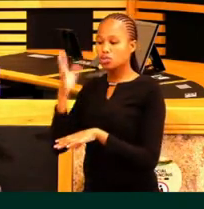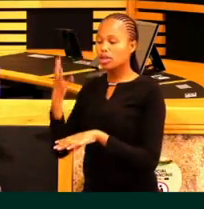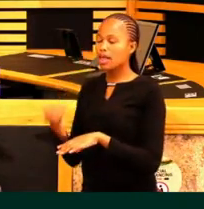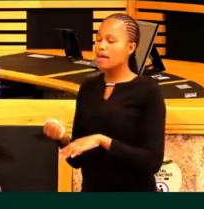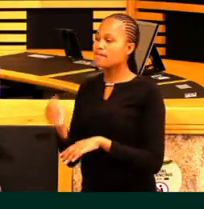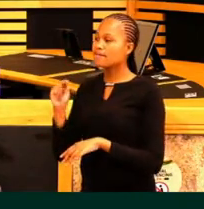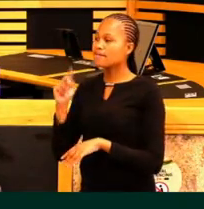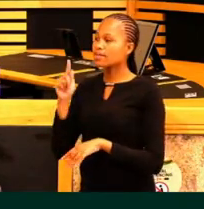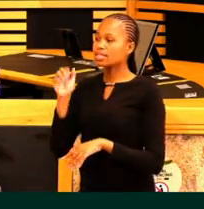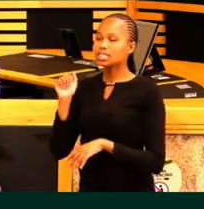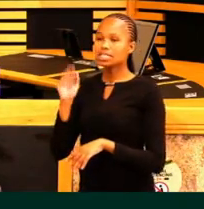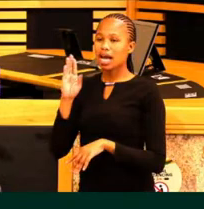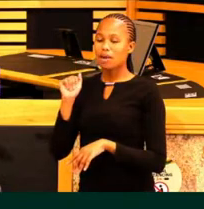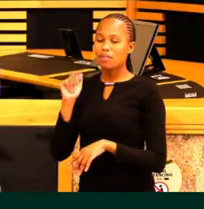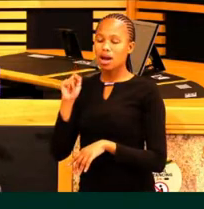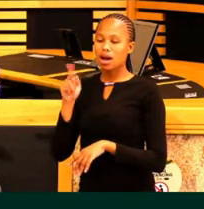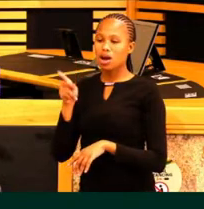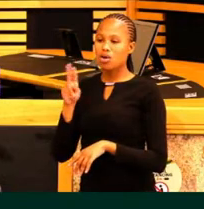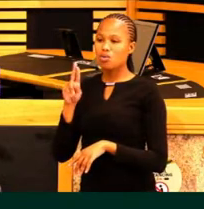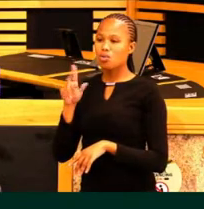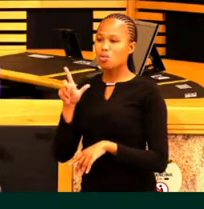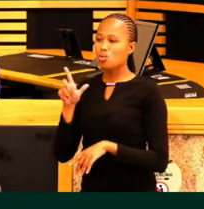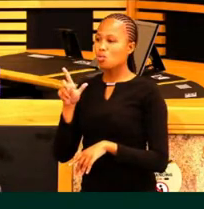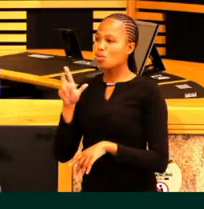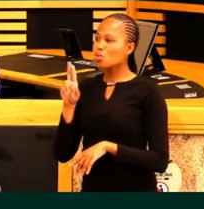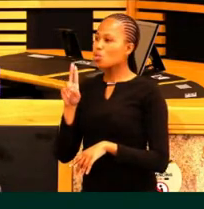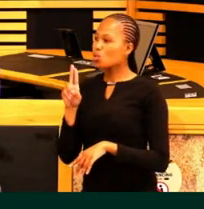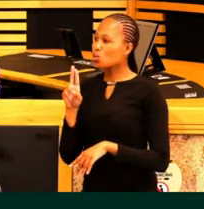a a agriculture College